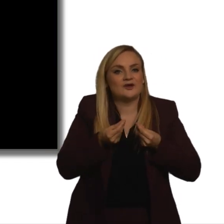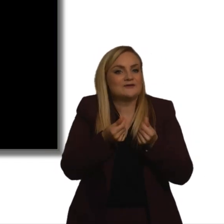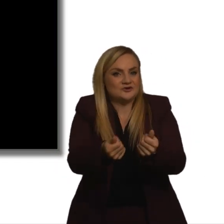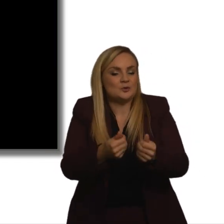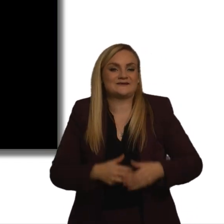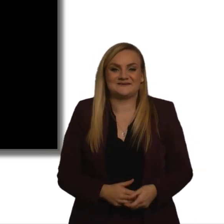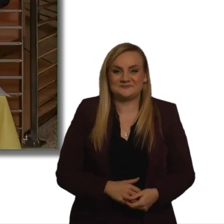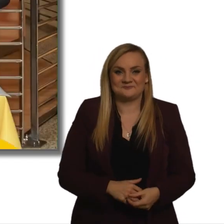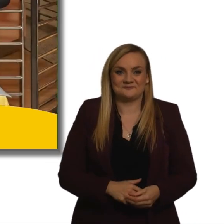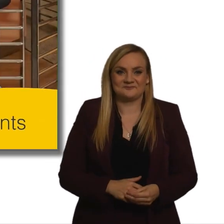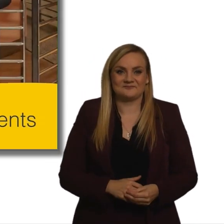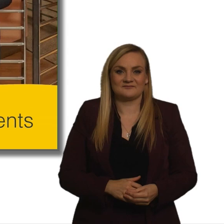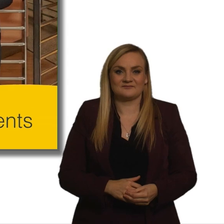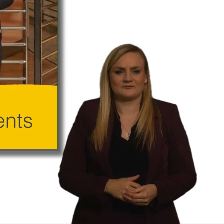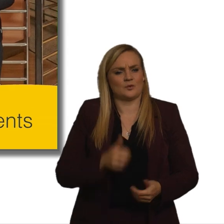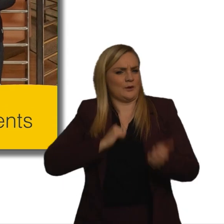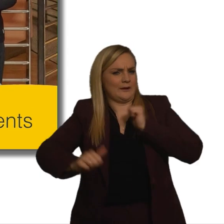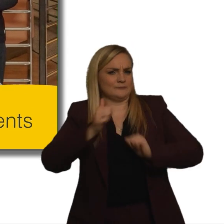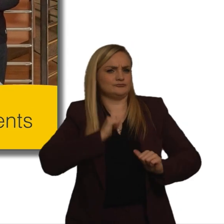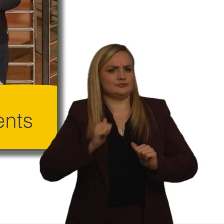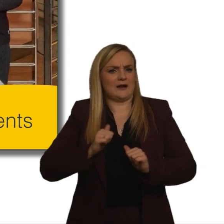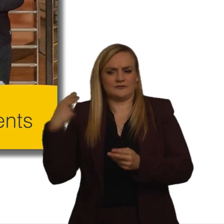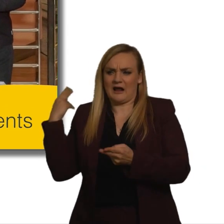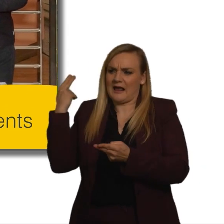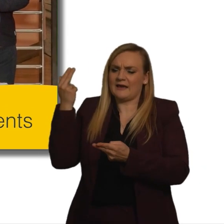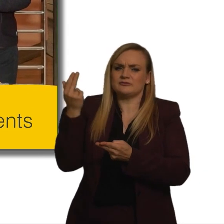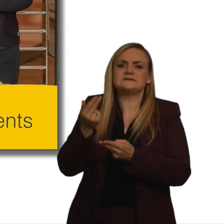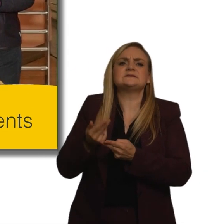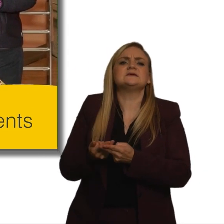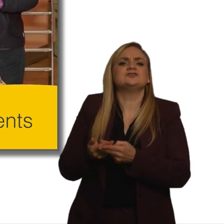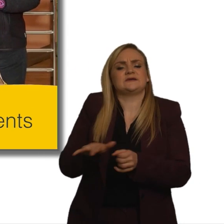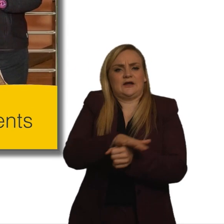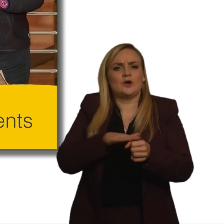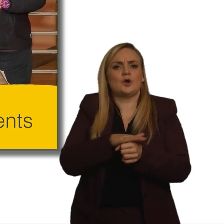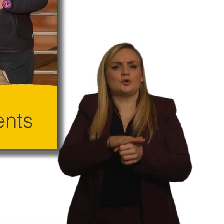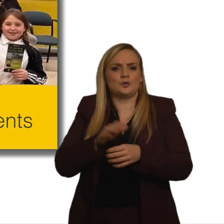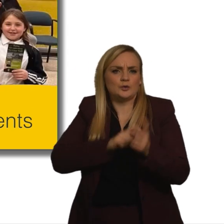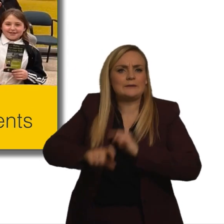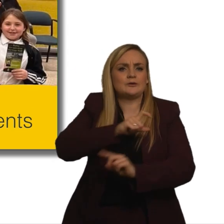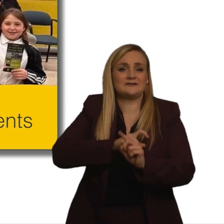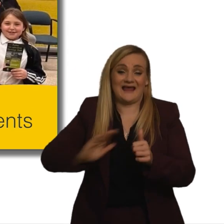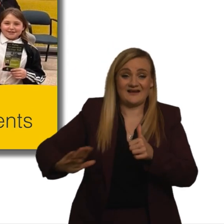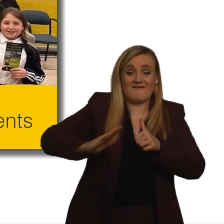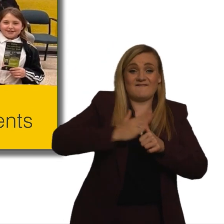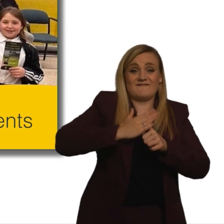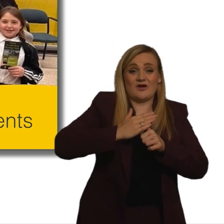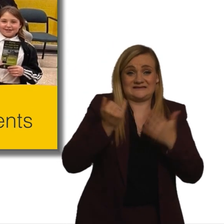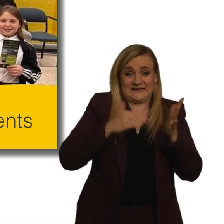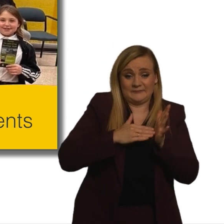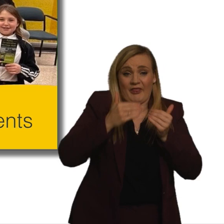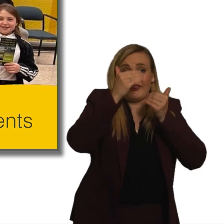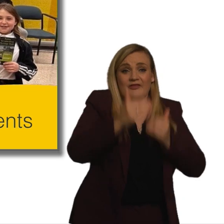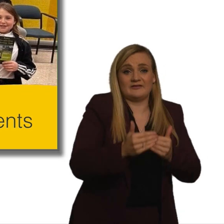We're proud of our heritage and our roots in local communities, And in the first half year,